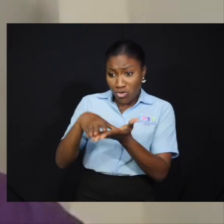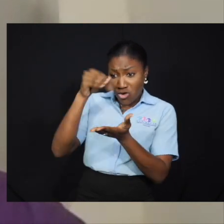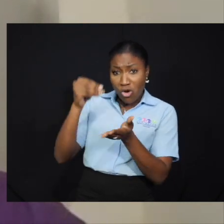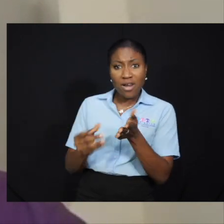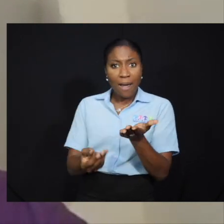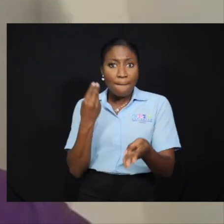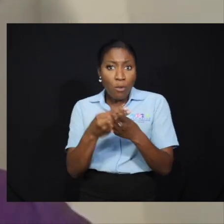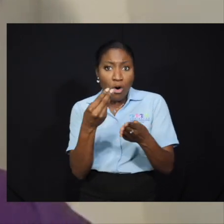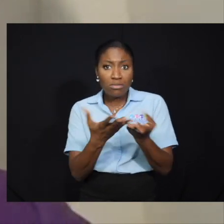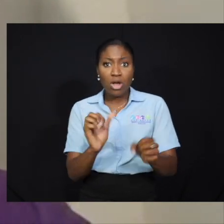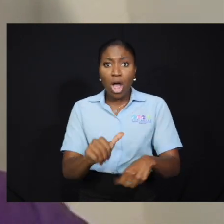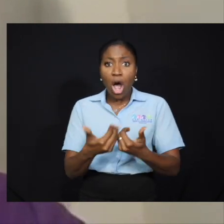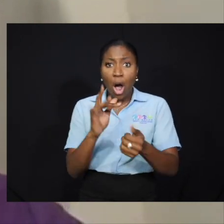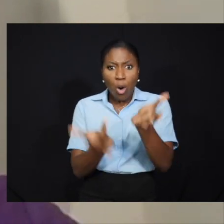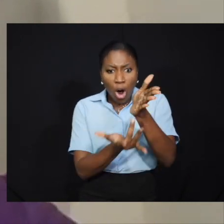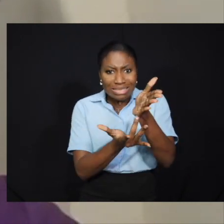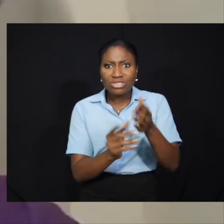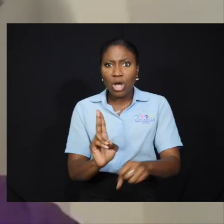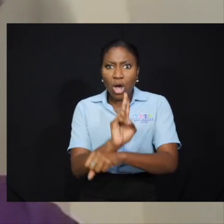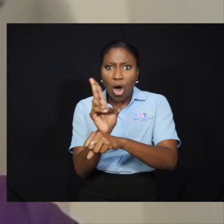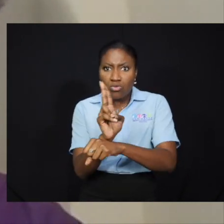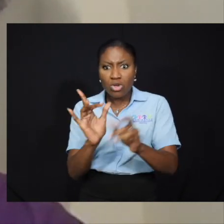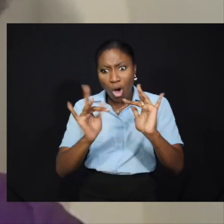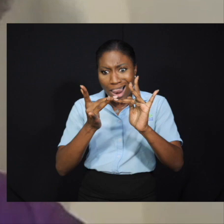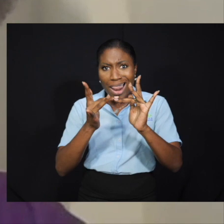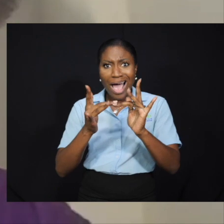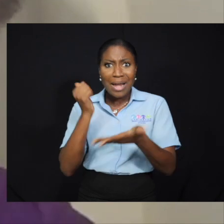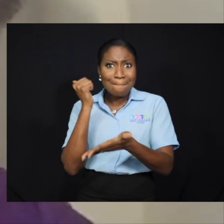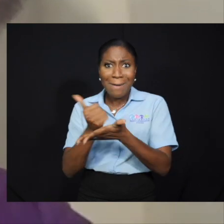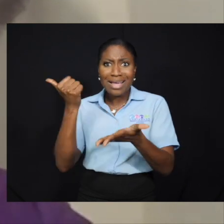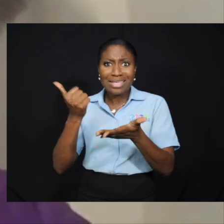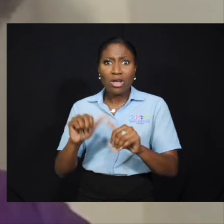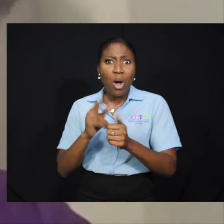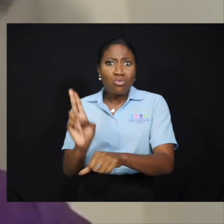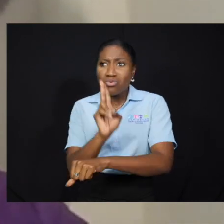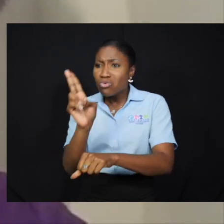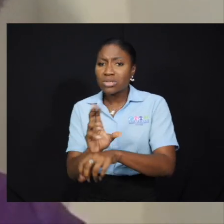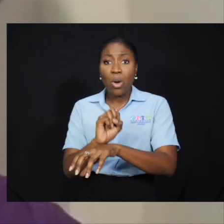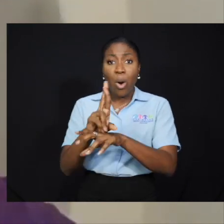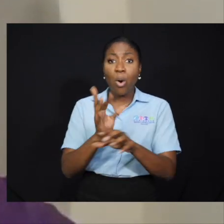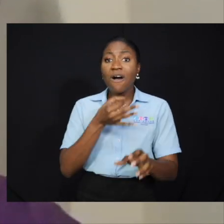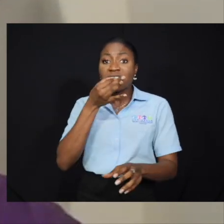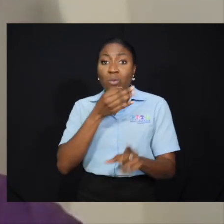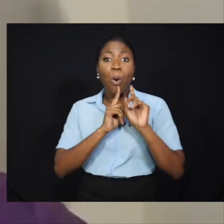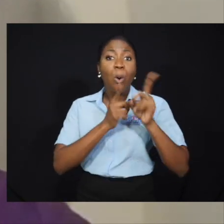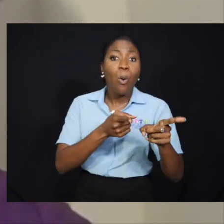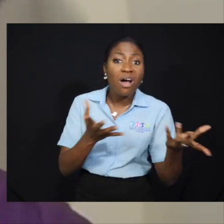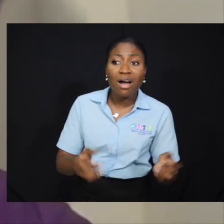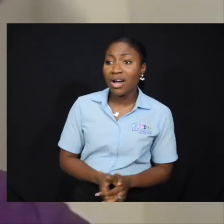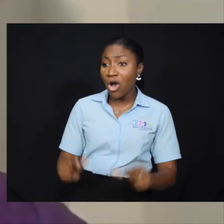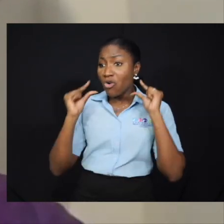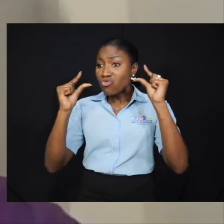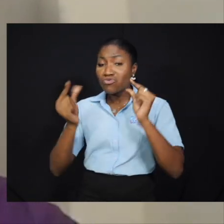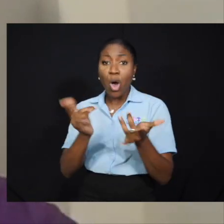how to do online banking, how to use curbside pickup, how to get